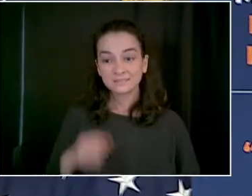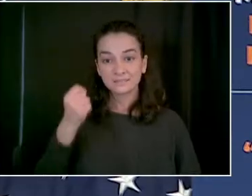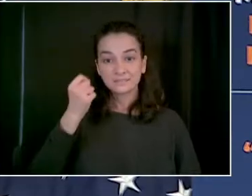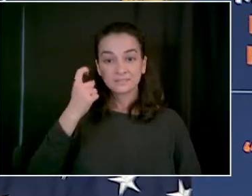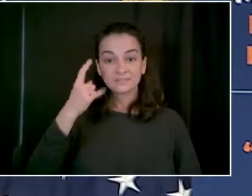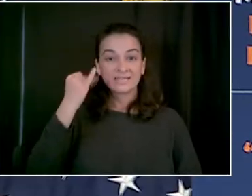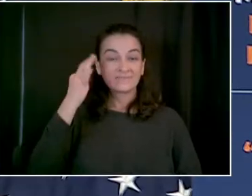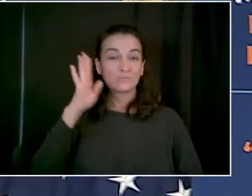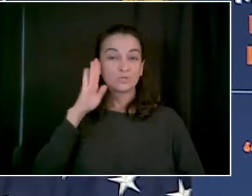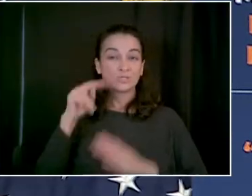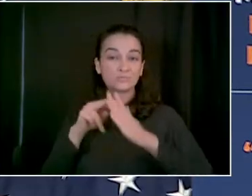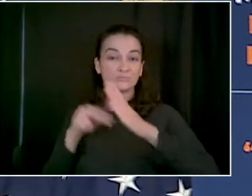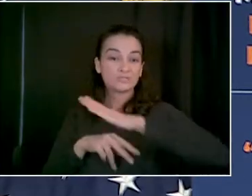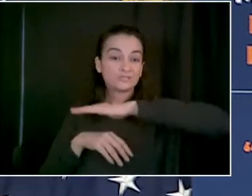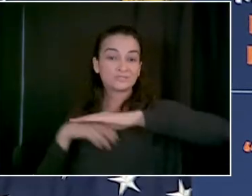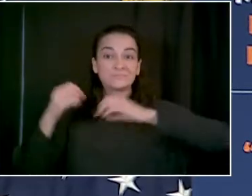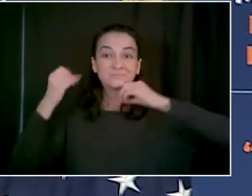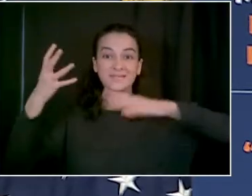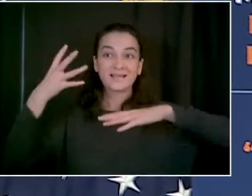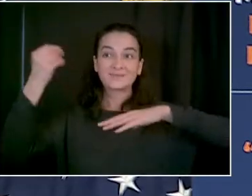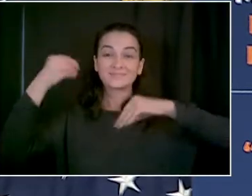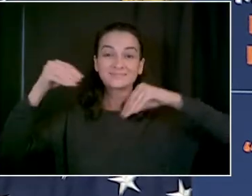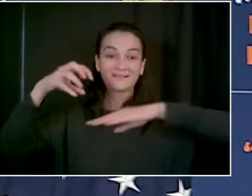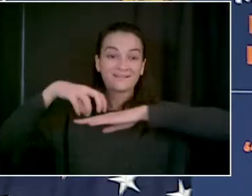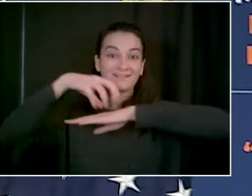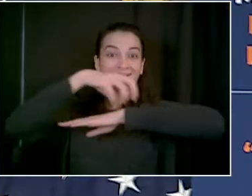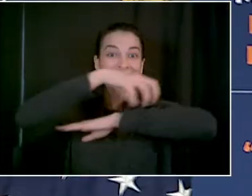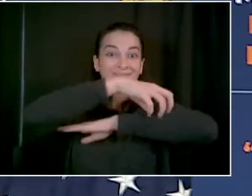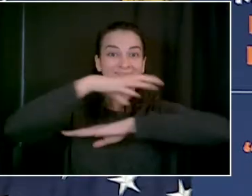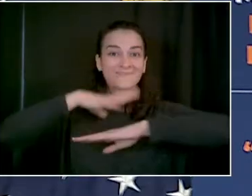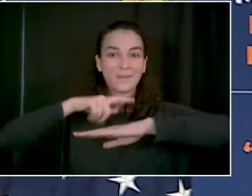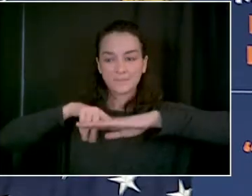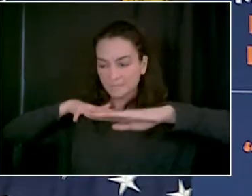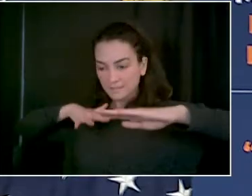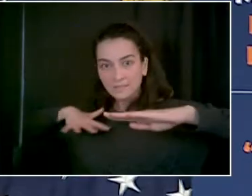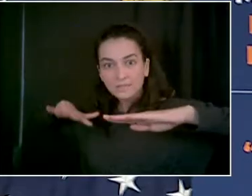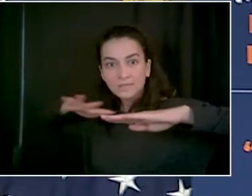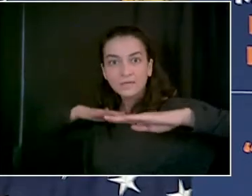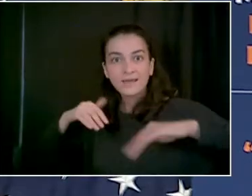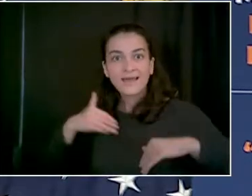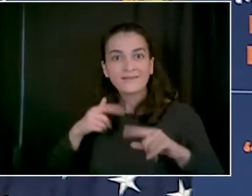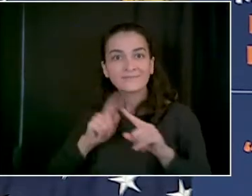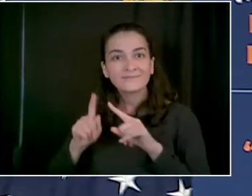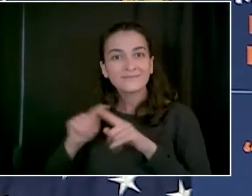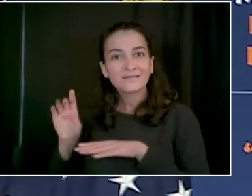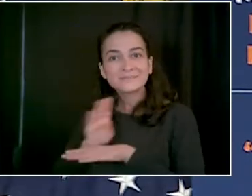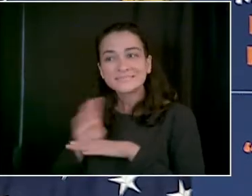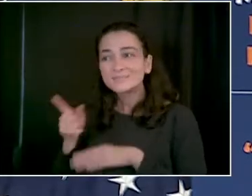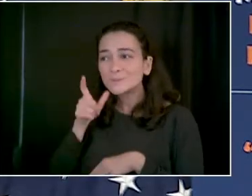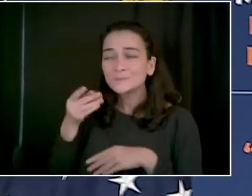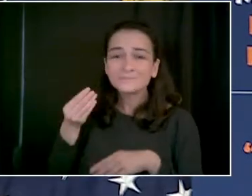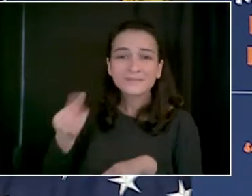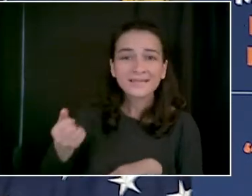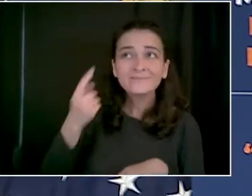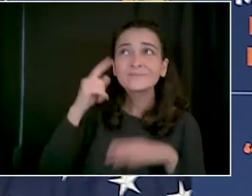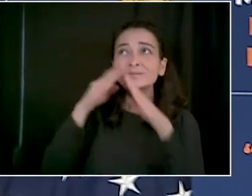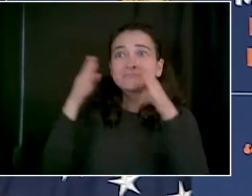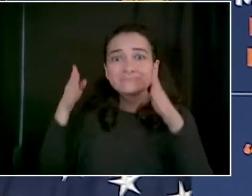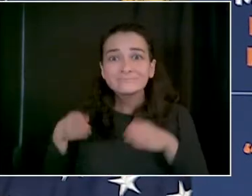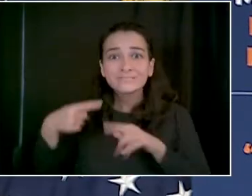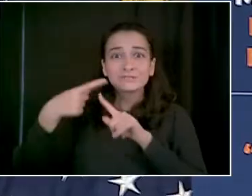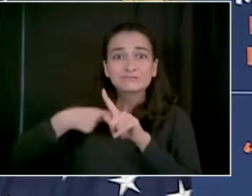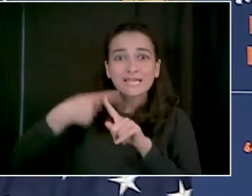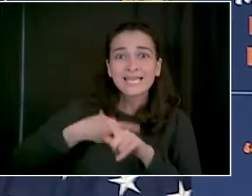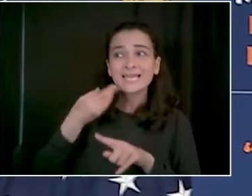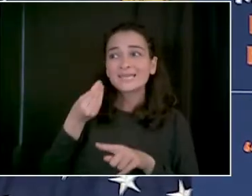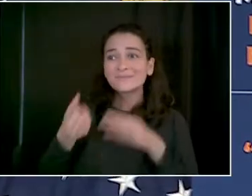shop. We must monitor, have a fair vendor system, but it can't be a free-for-all. And so those who are